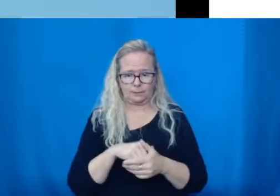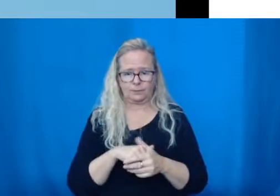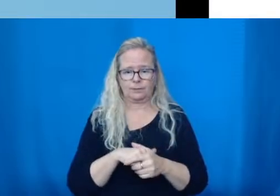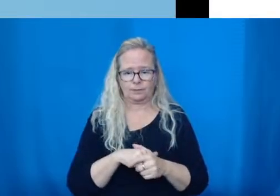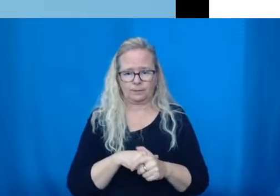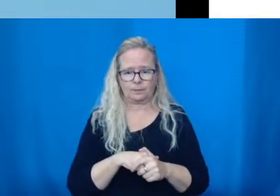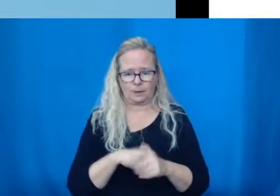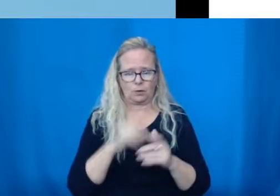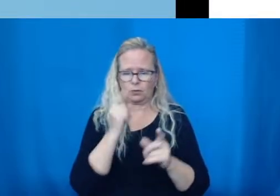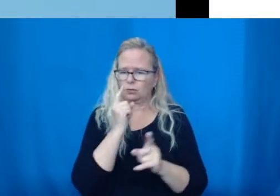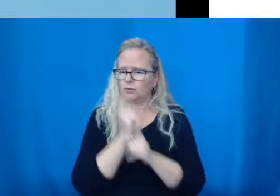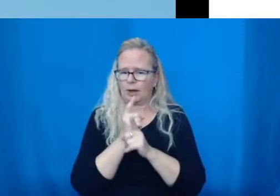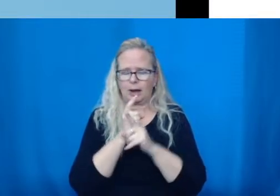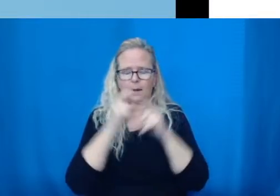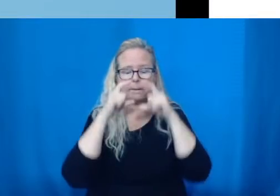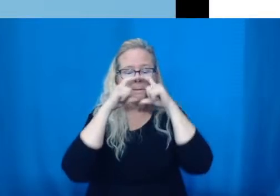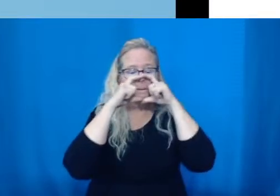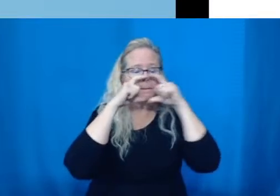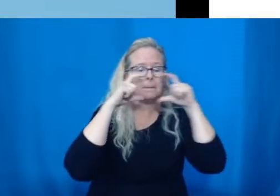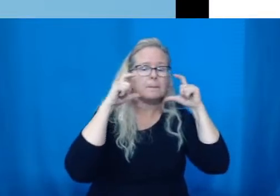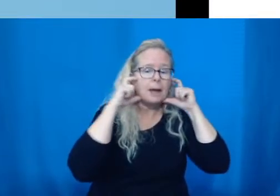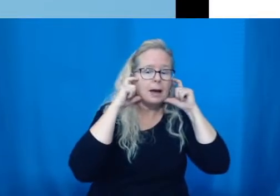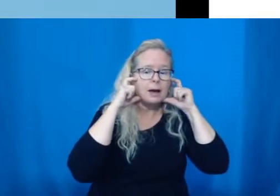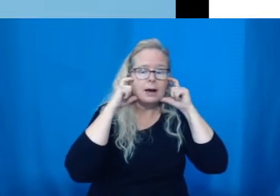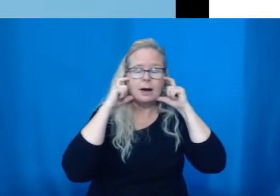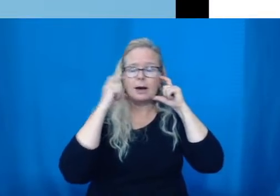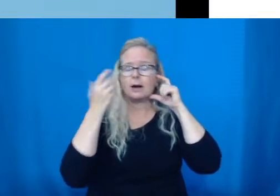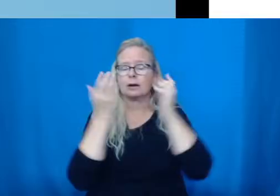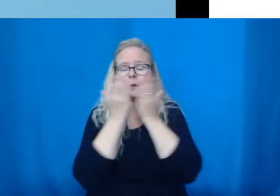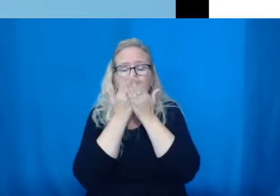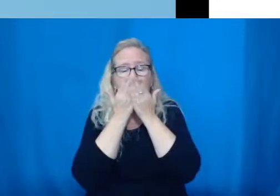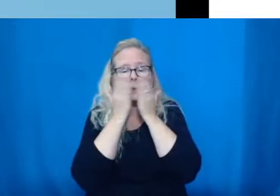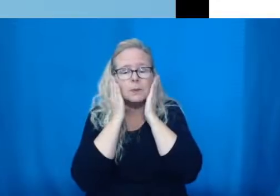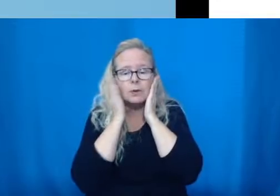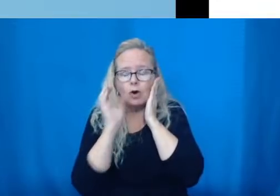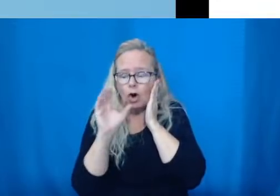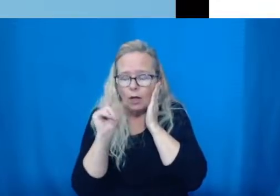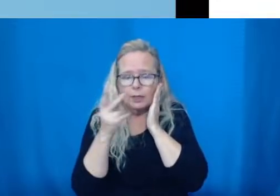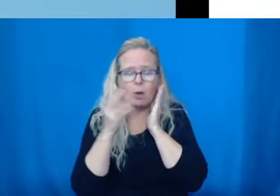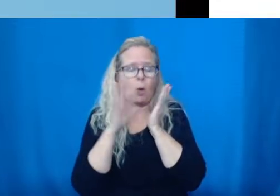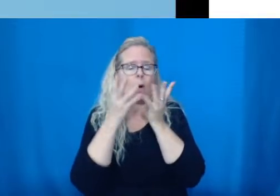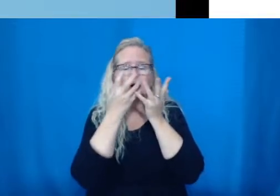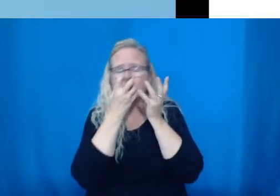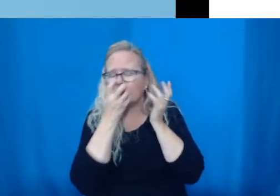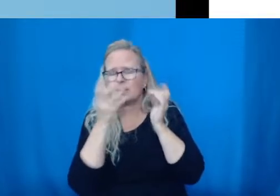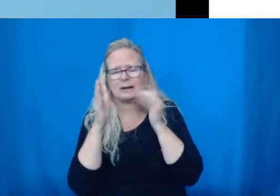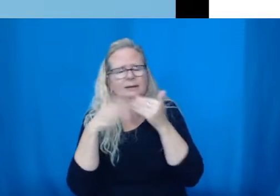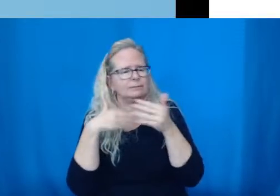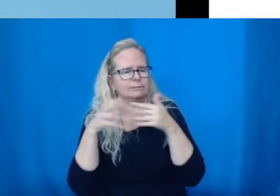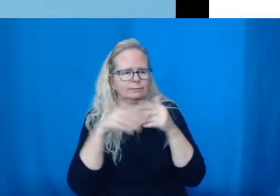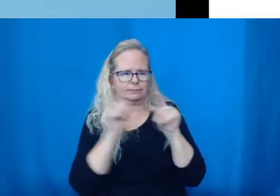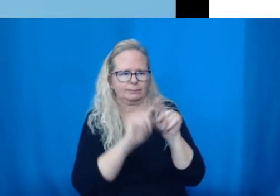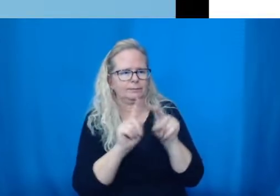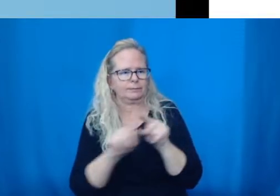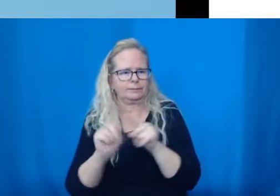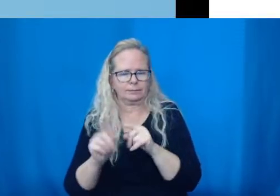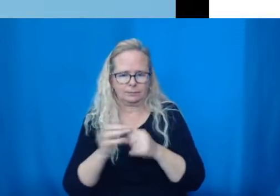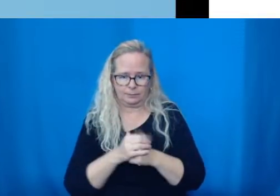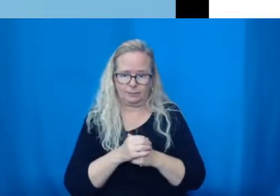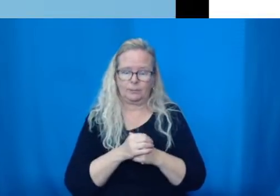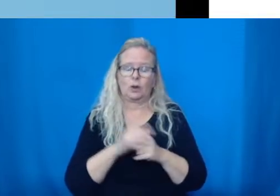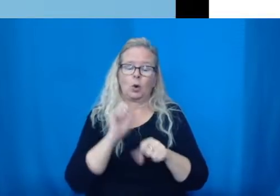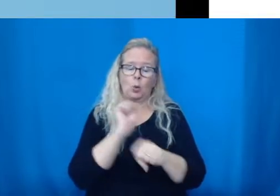to areas of workplaces where in workplaces where you need to have protection, this can include